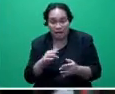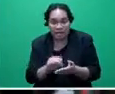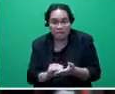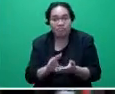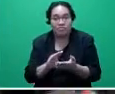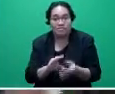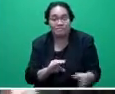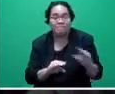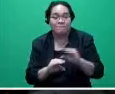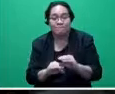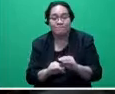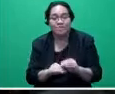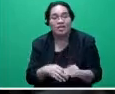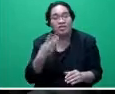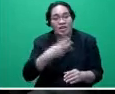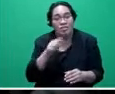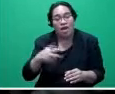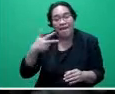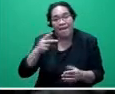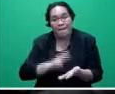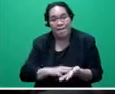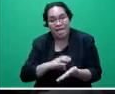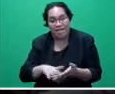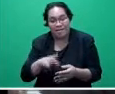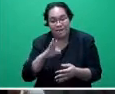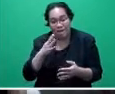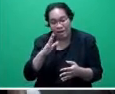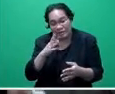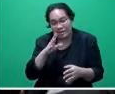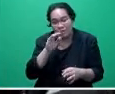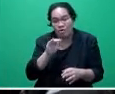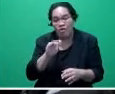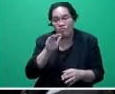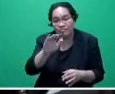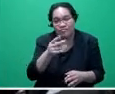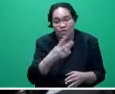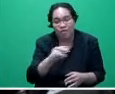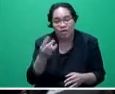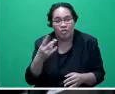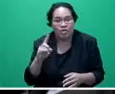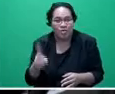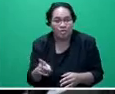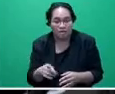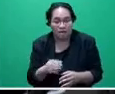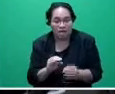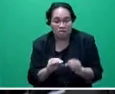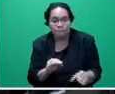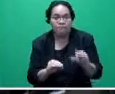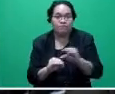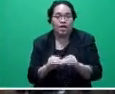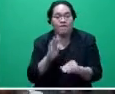13.8 million forecast in 2021, and an increased forecast by 5 million